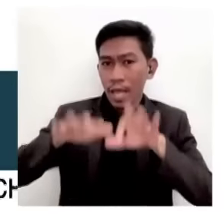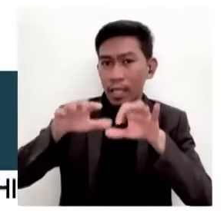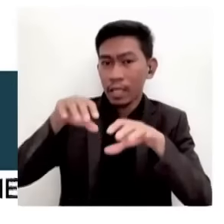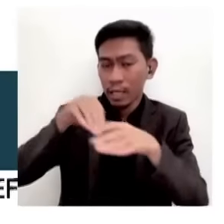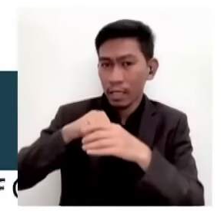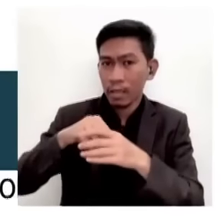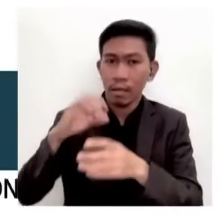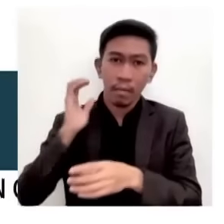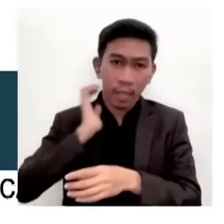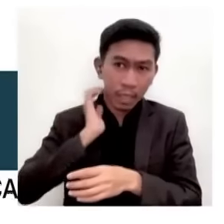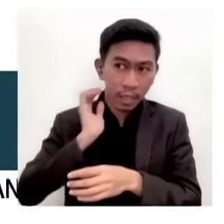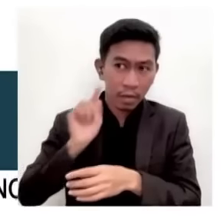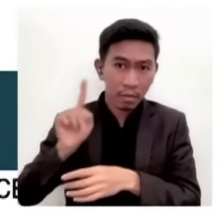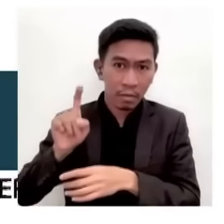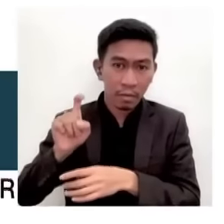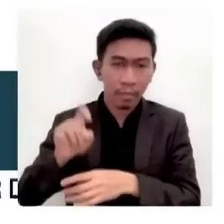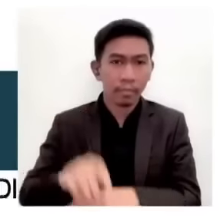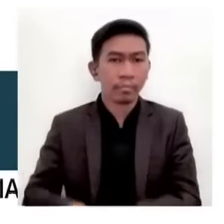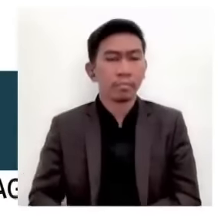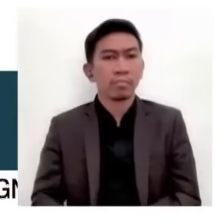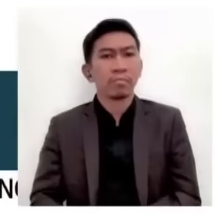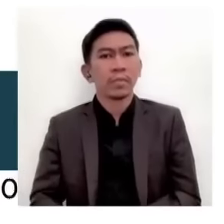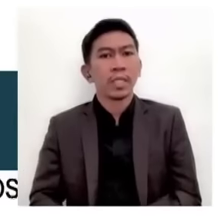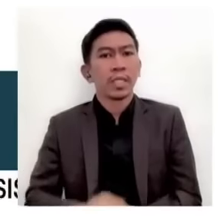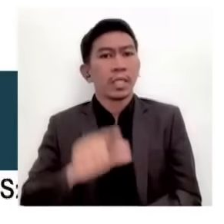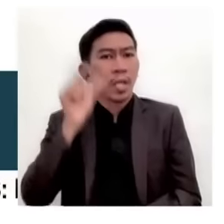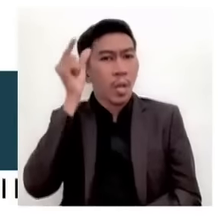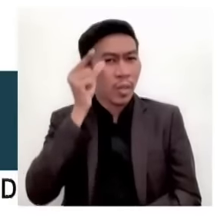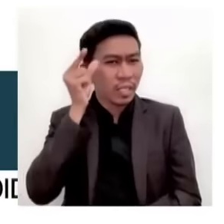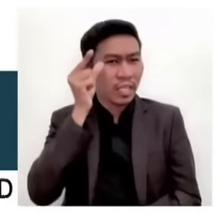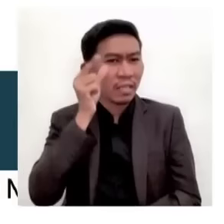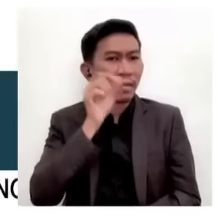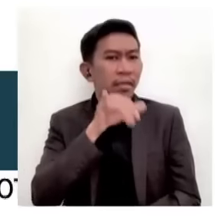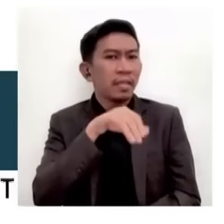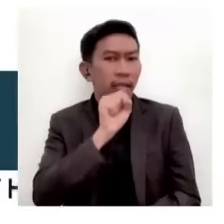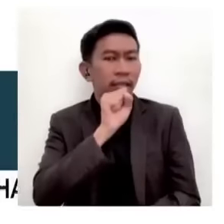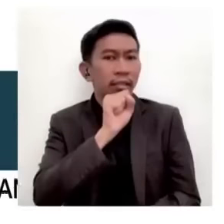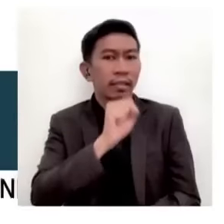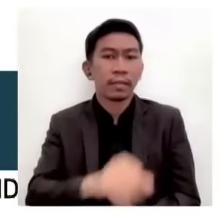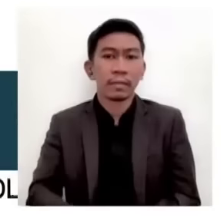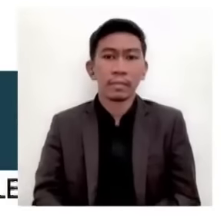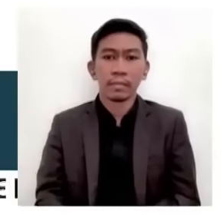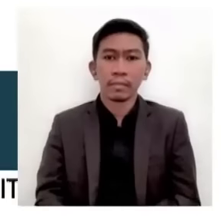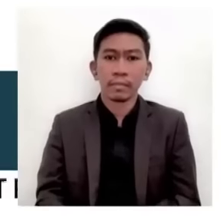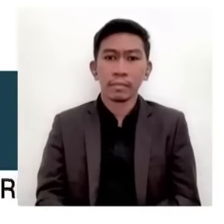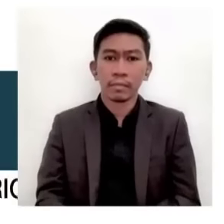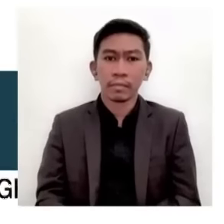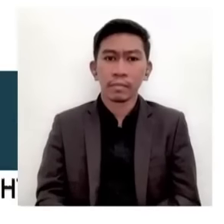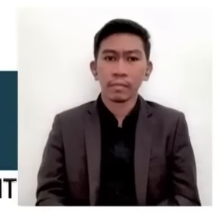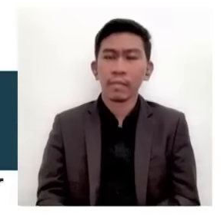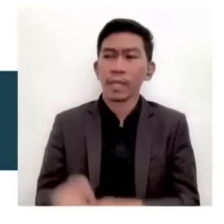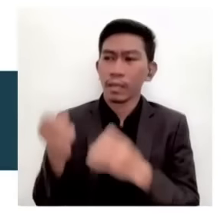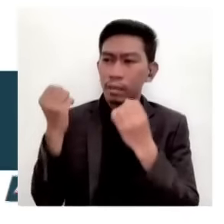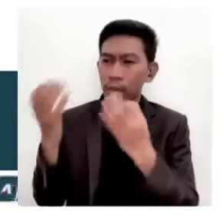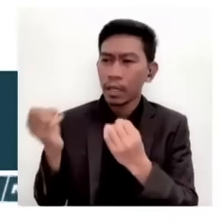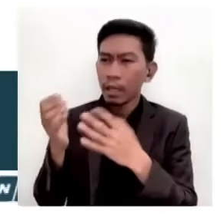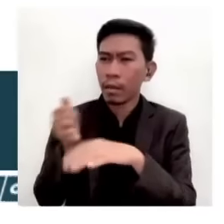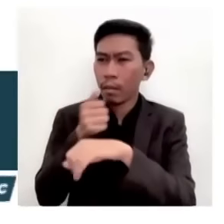speak? Logically, yes. Why not put, there's plenty of blame to go